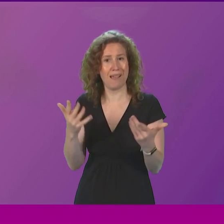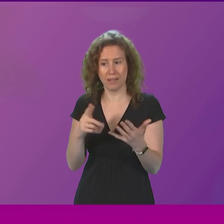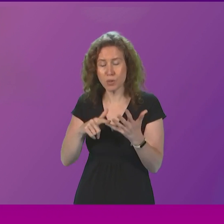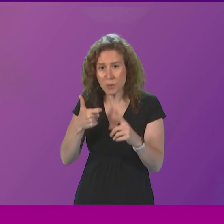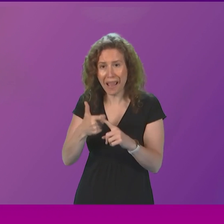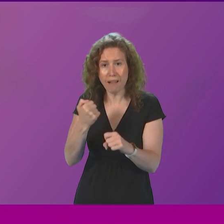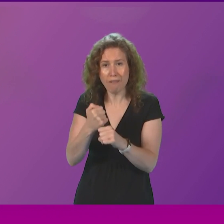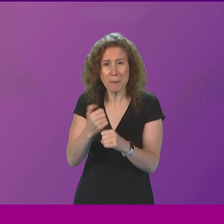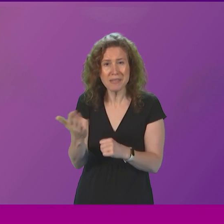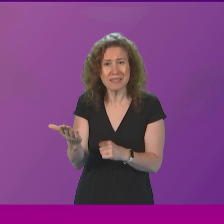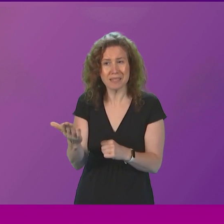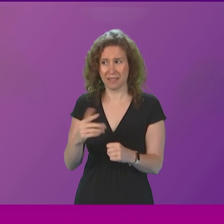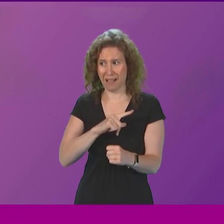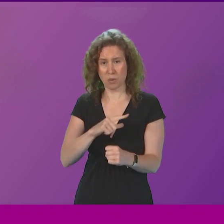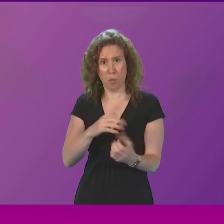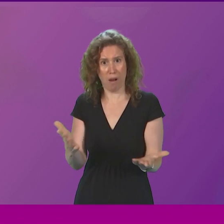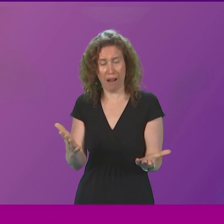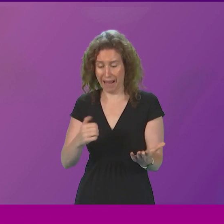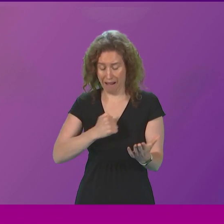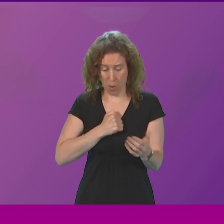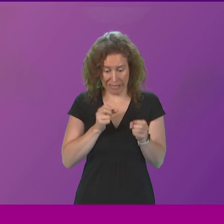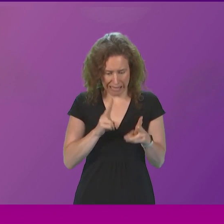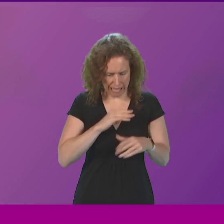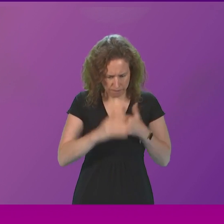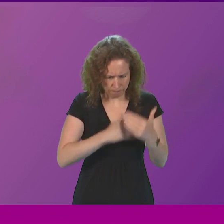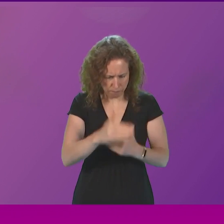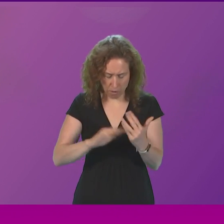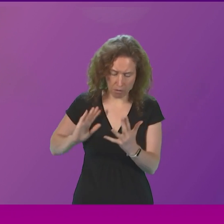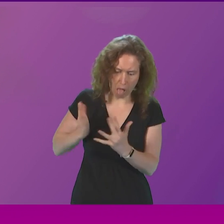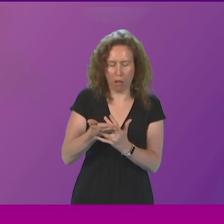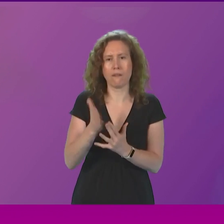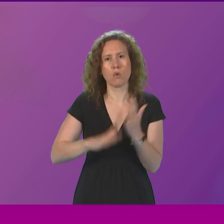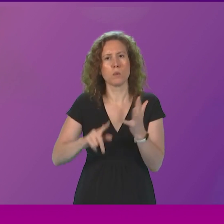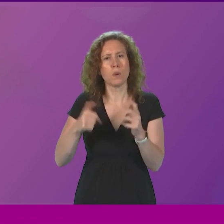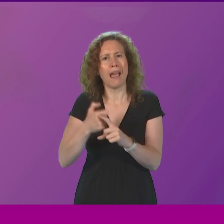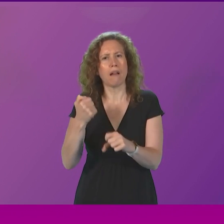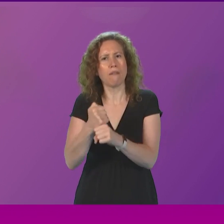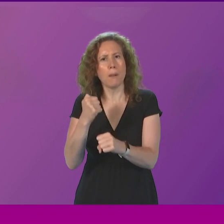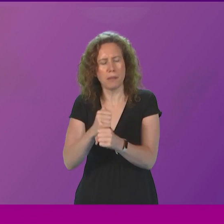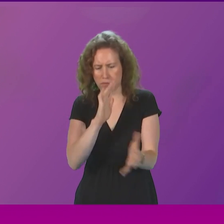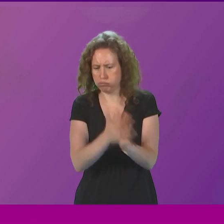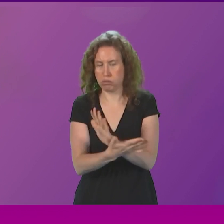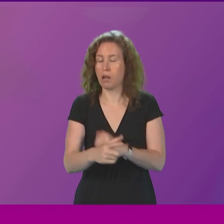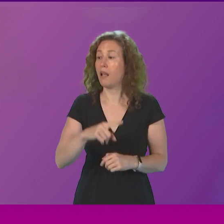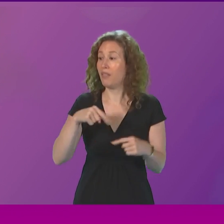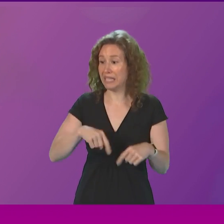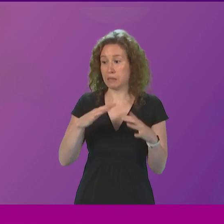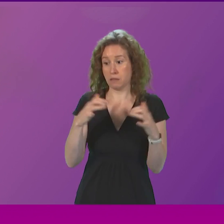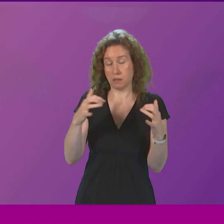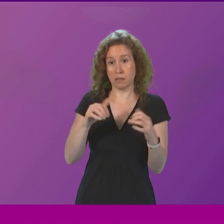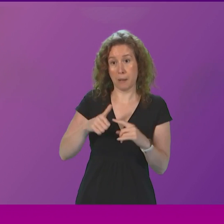UK Government when it comes to the sabotaging of the deposit return scheme. The reason why this Parliament backed this